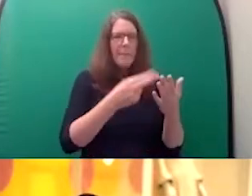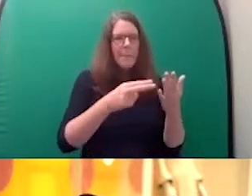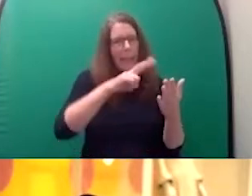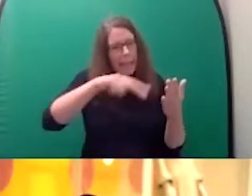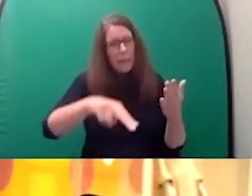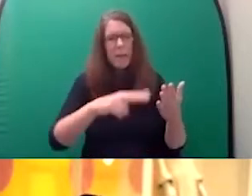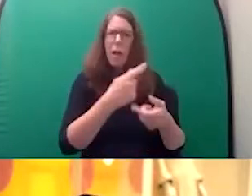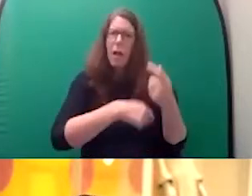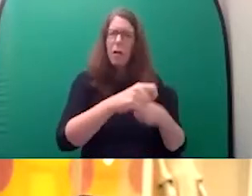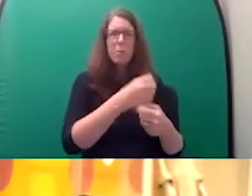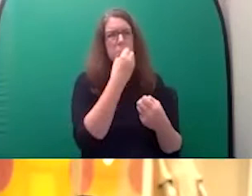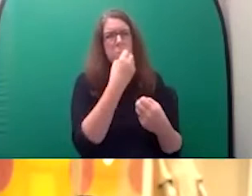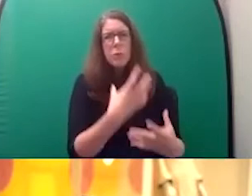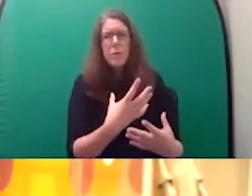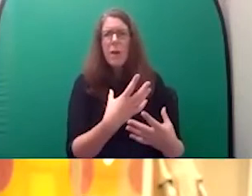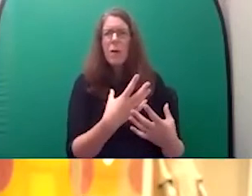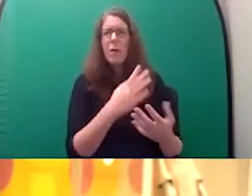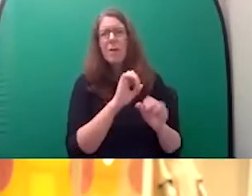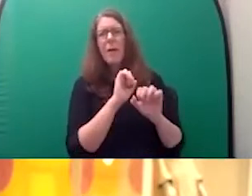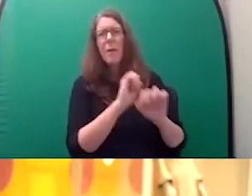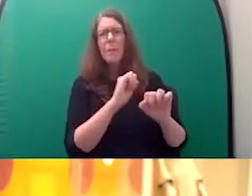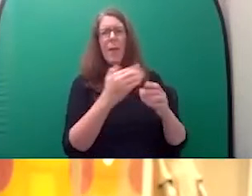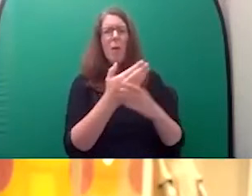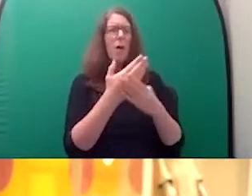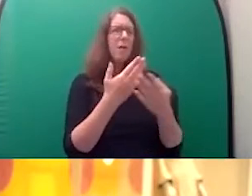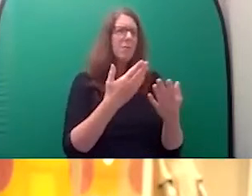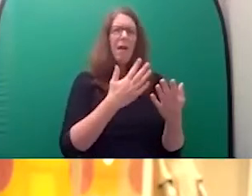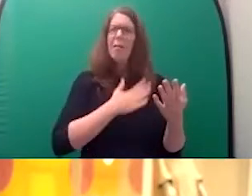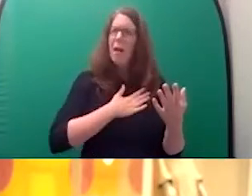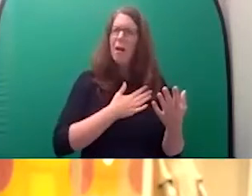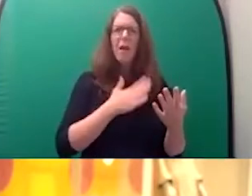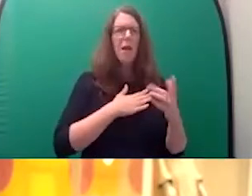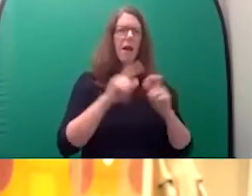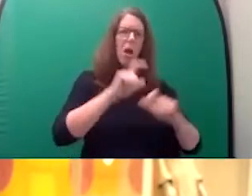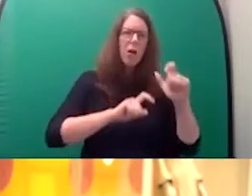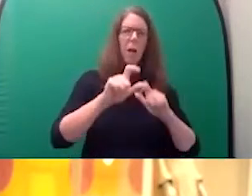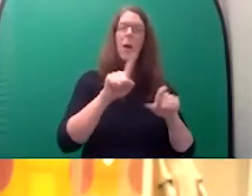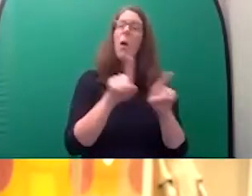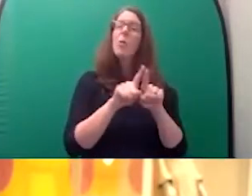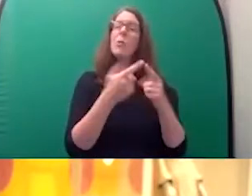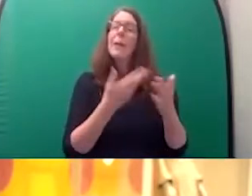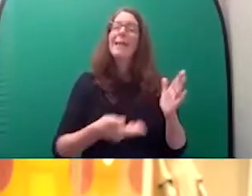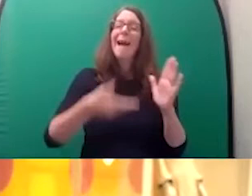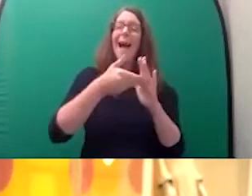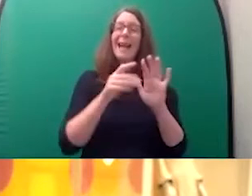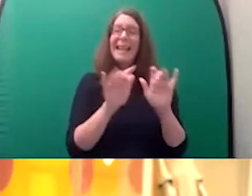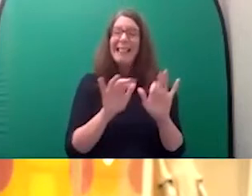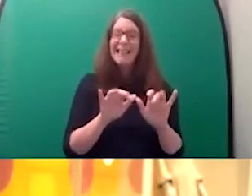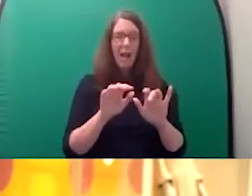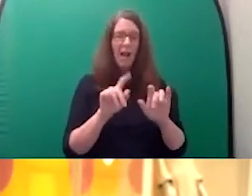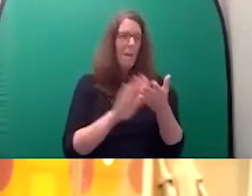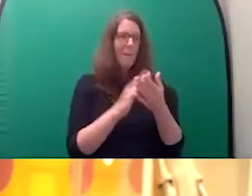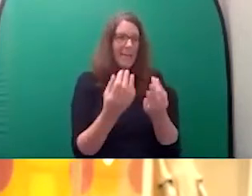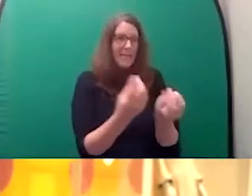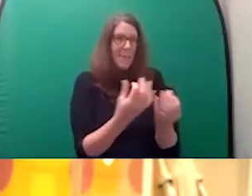they're so gorgeous. You know, I really love the colour, and there's glitter on them as well. it just sits beautifully